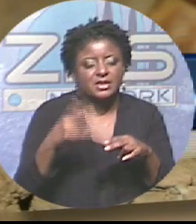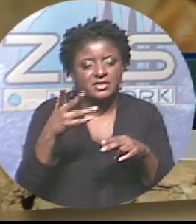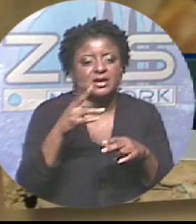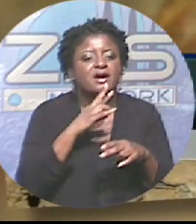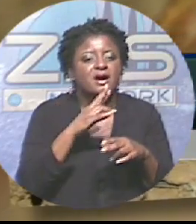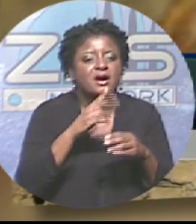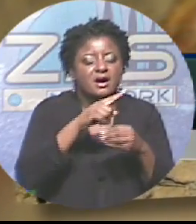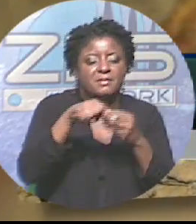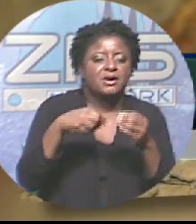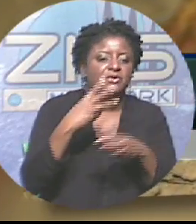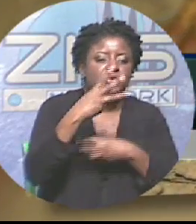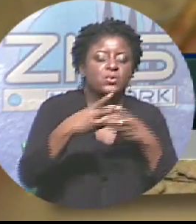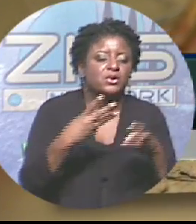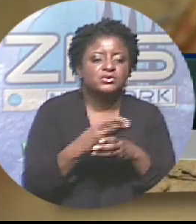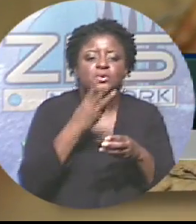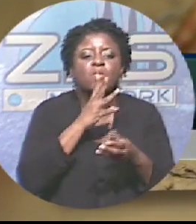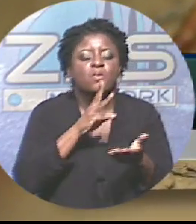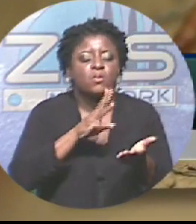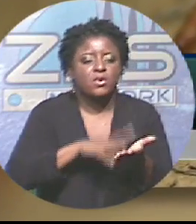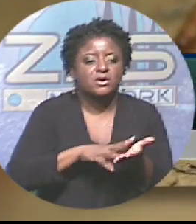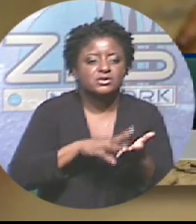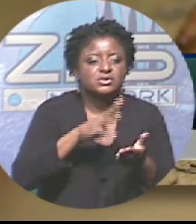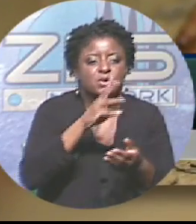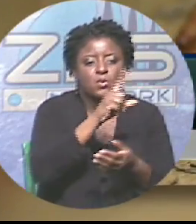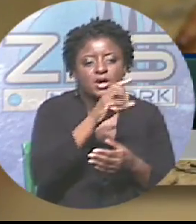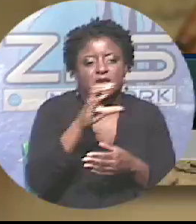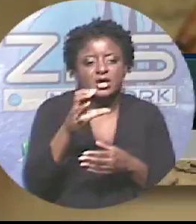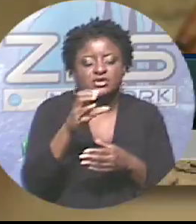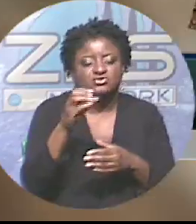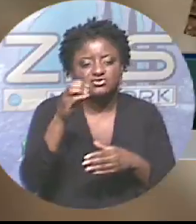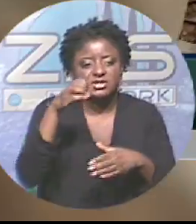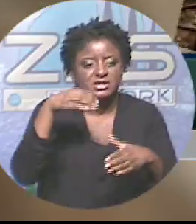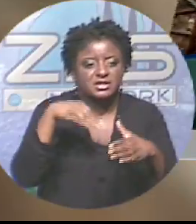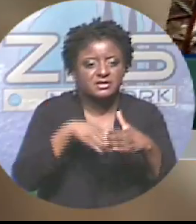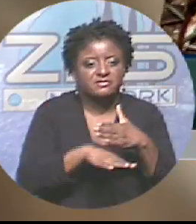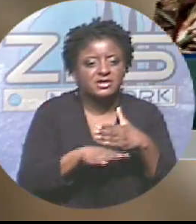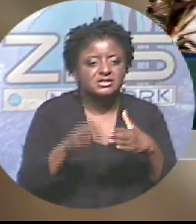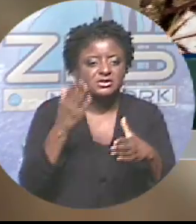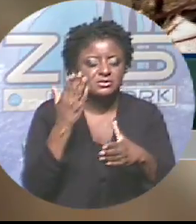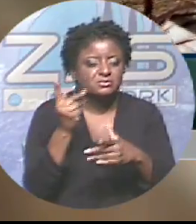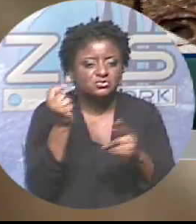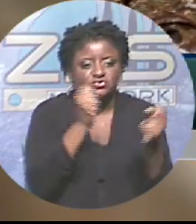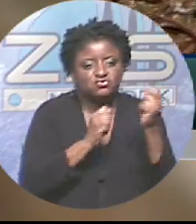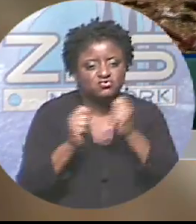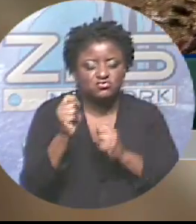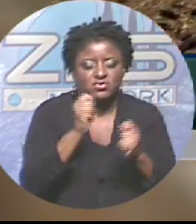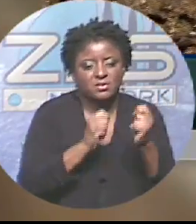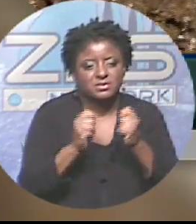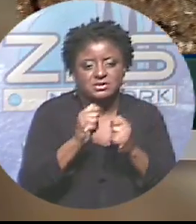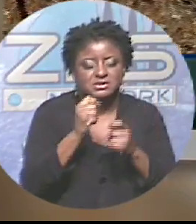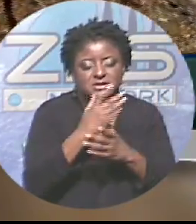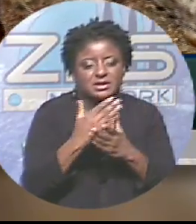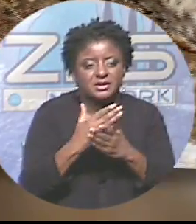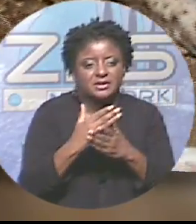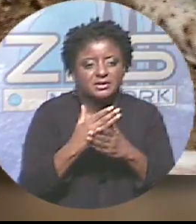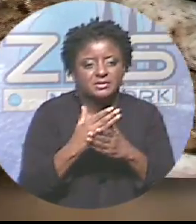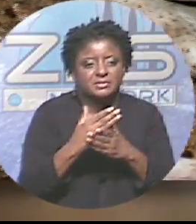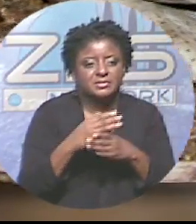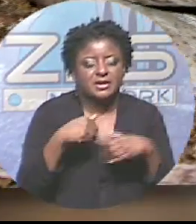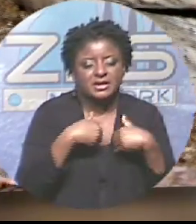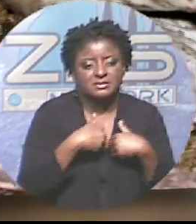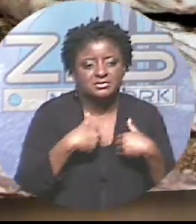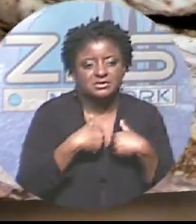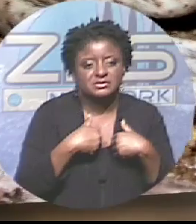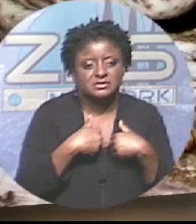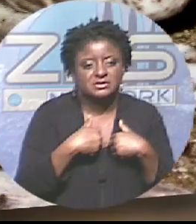worst 100 invasive species, and 3 years ago, Bahamians got quite a scare as it was reported that hundreds of poisonous toads